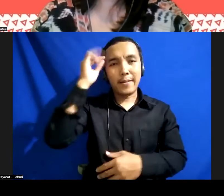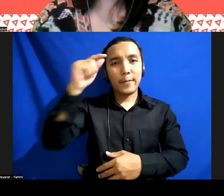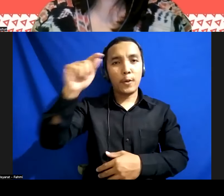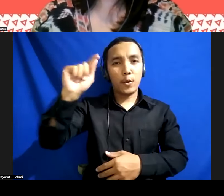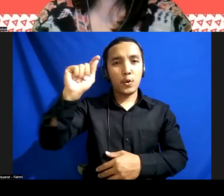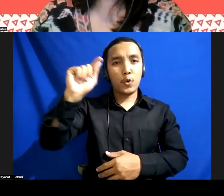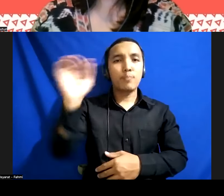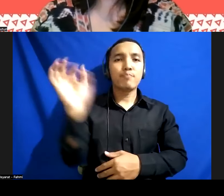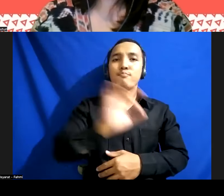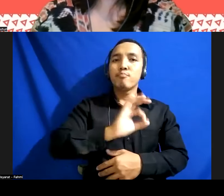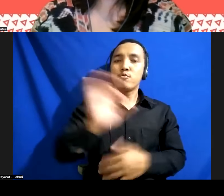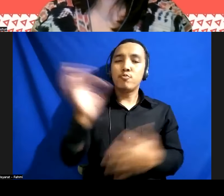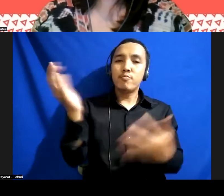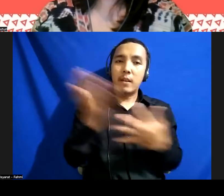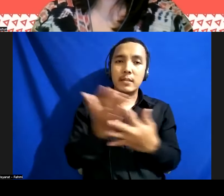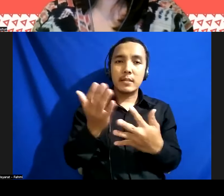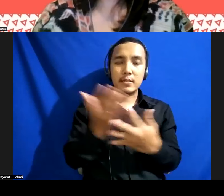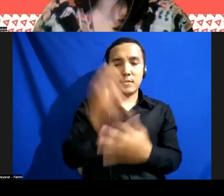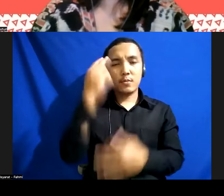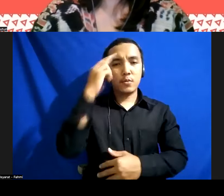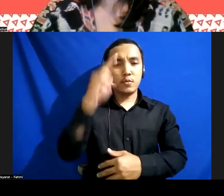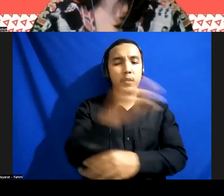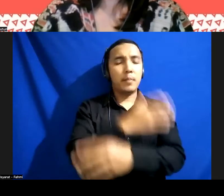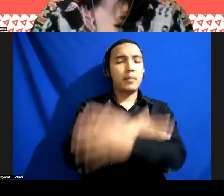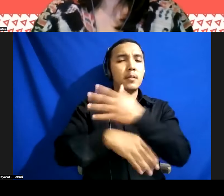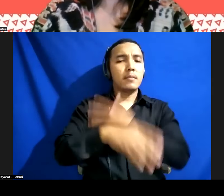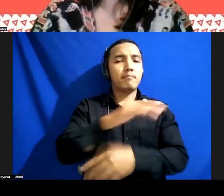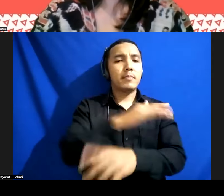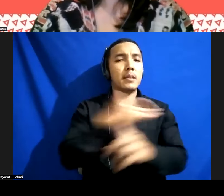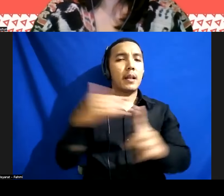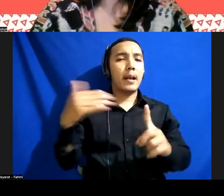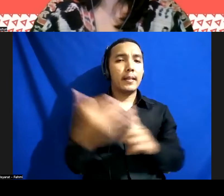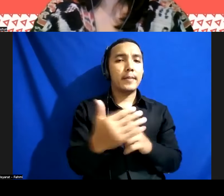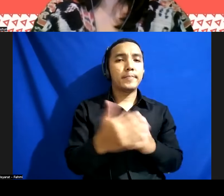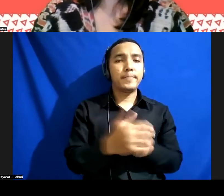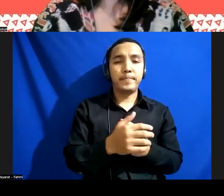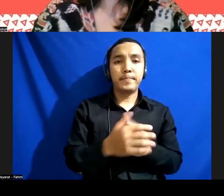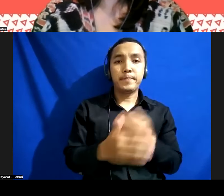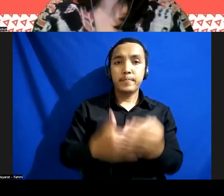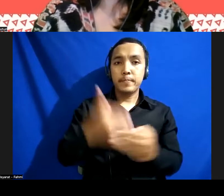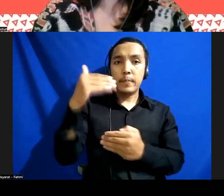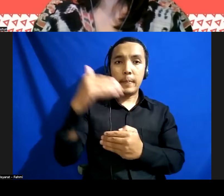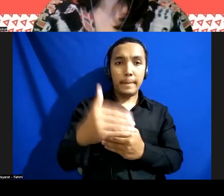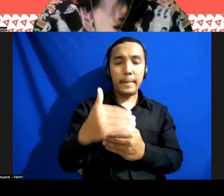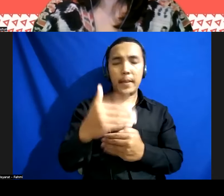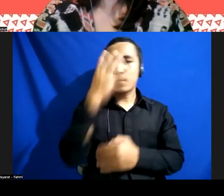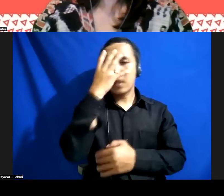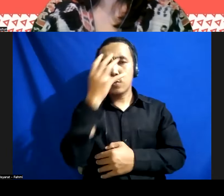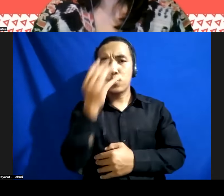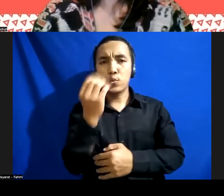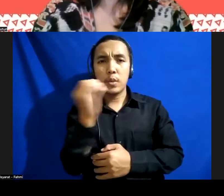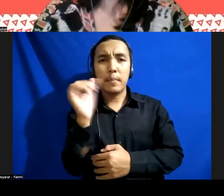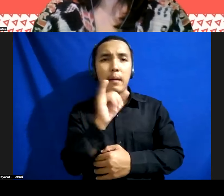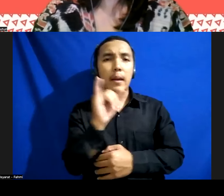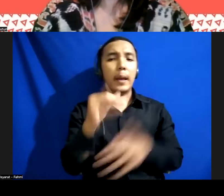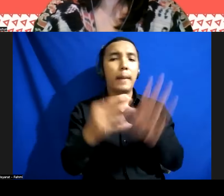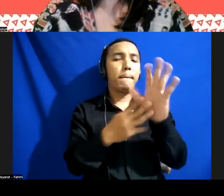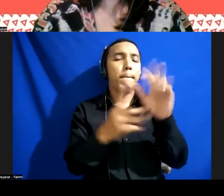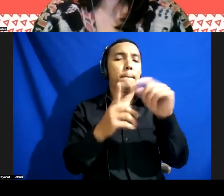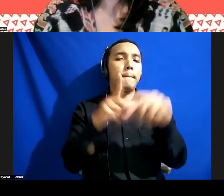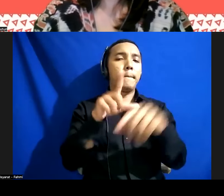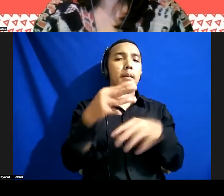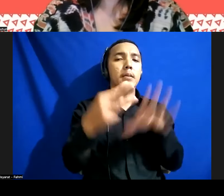for persons with certain disabilities. And also the quality of the design and the implementation, this should also be